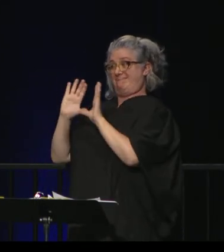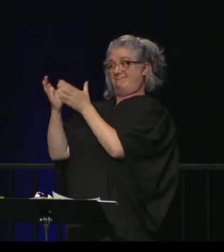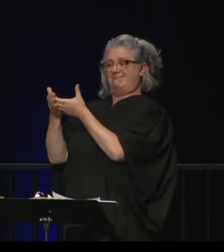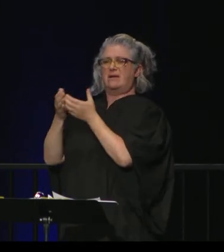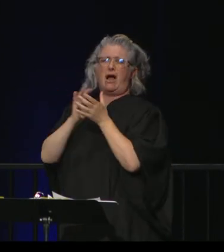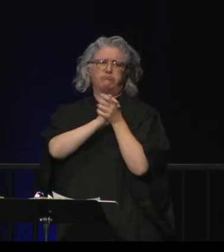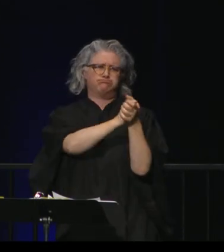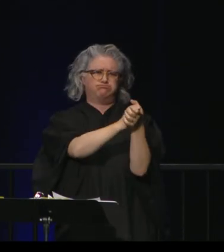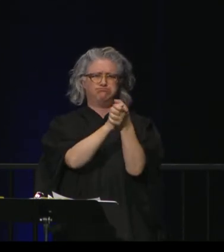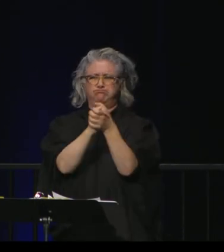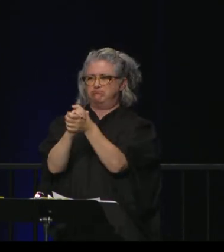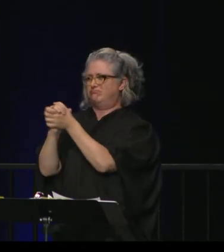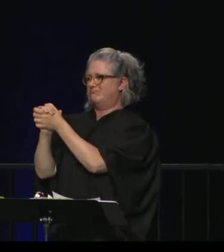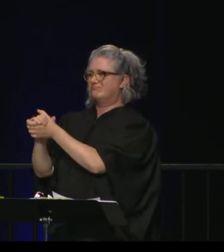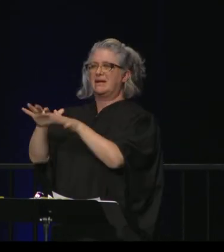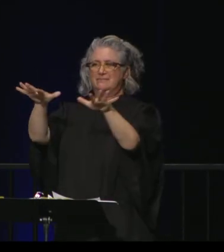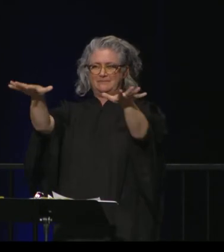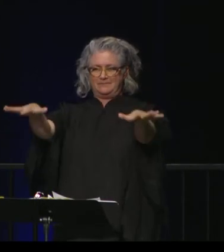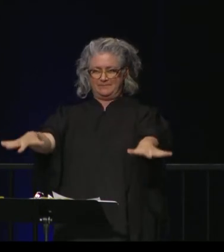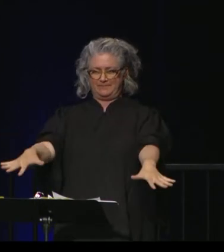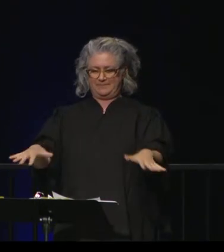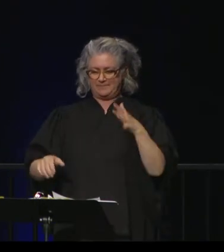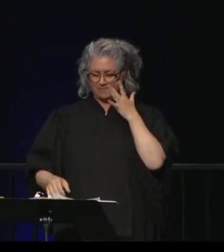you. Please be seated.